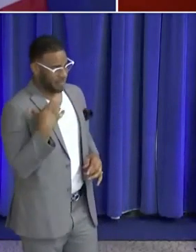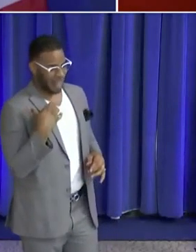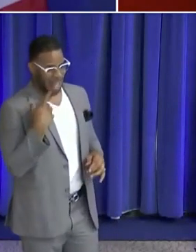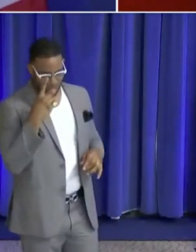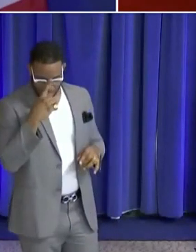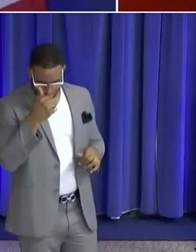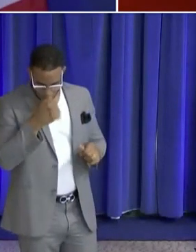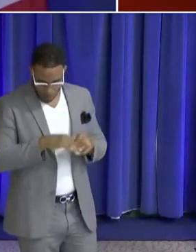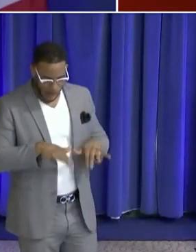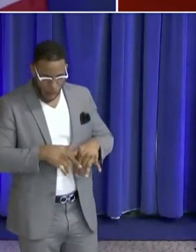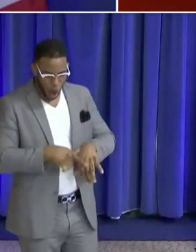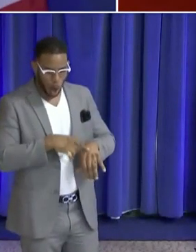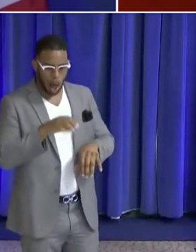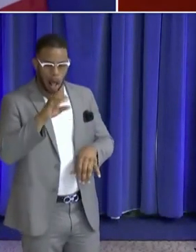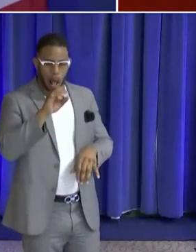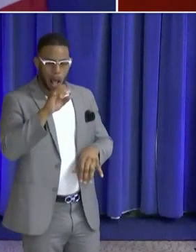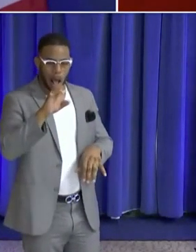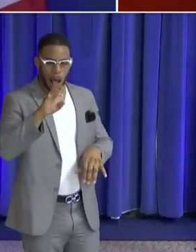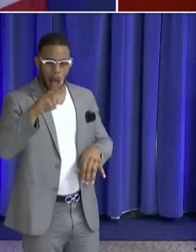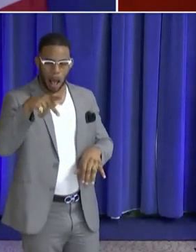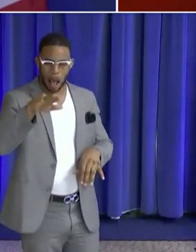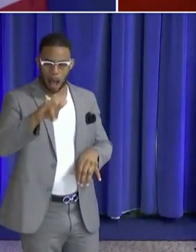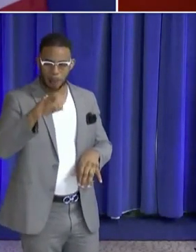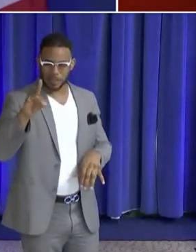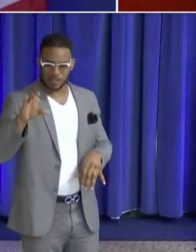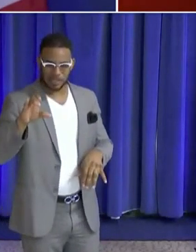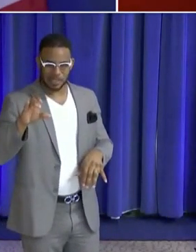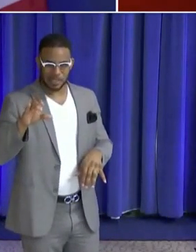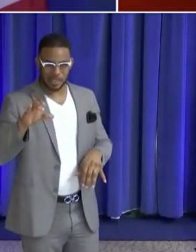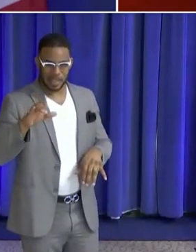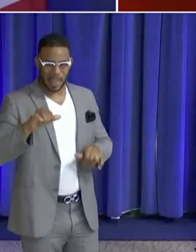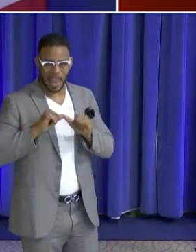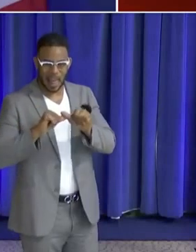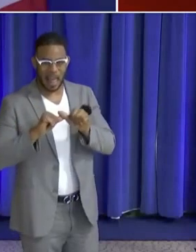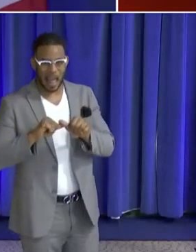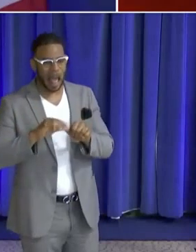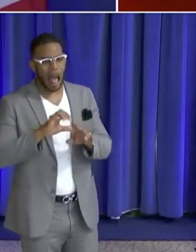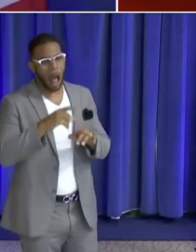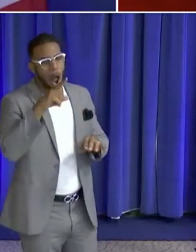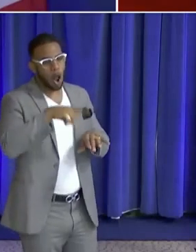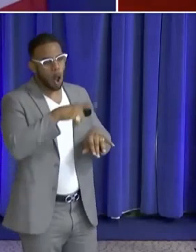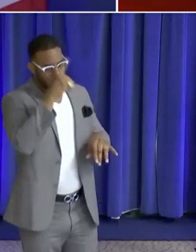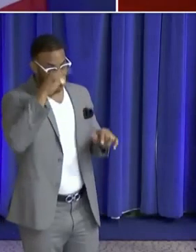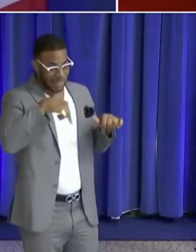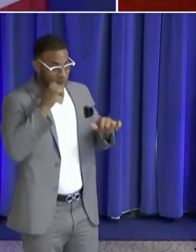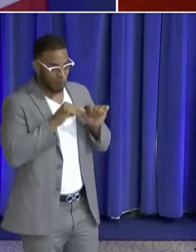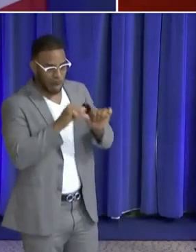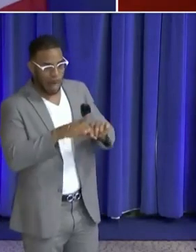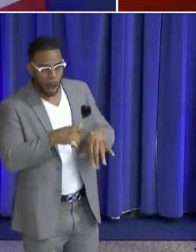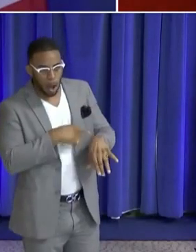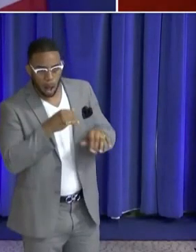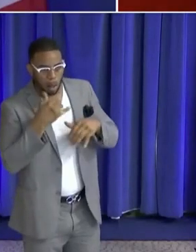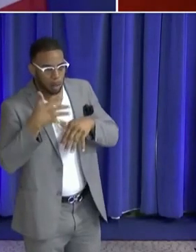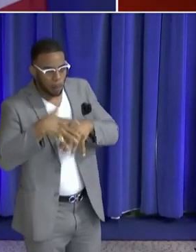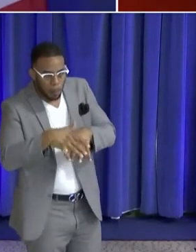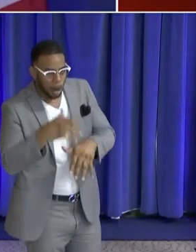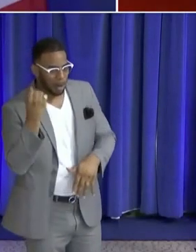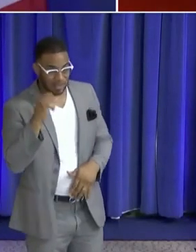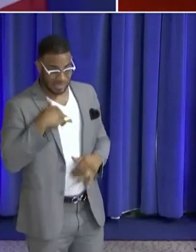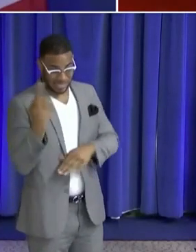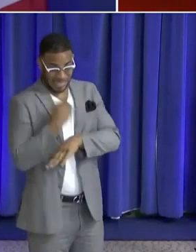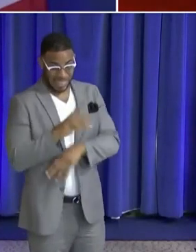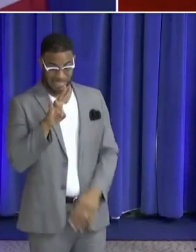DC lasted. Maybe you do, but what does your crystal ball tell you about how long this will last? How long we're doing this week, day